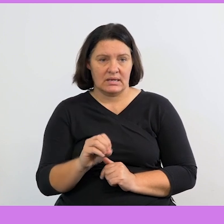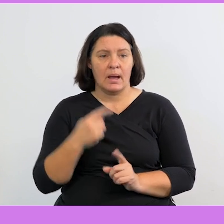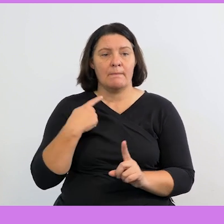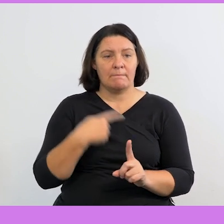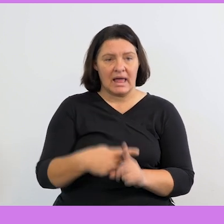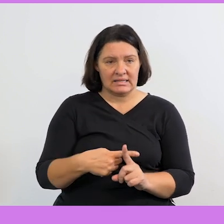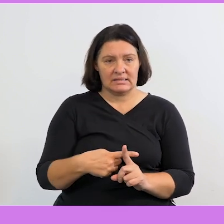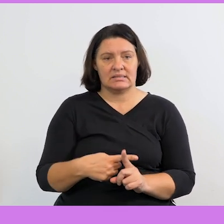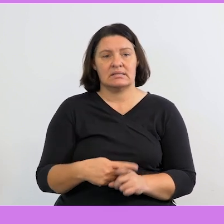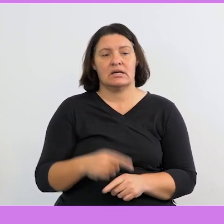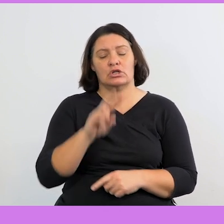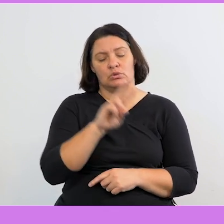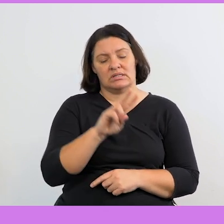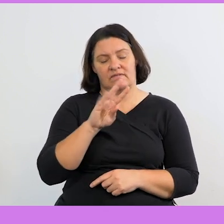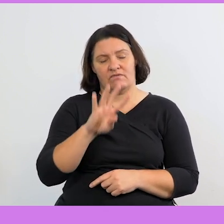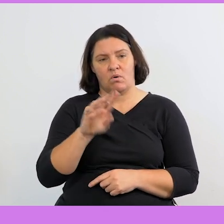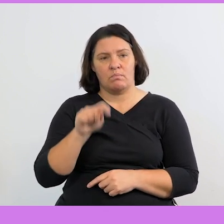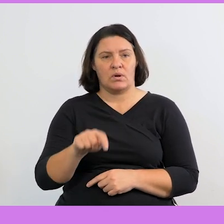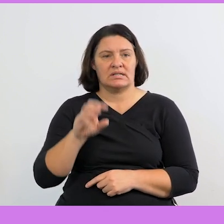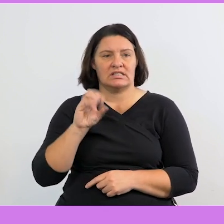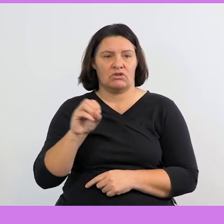19.5% plus then the